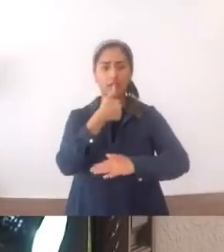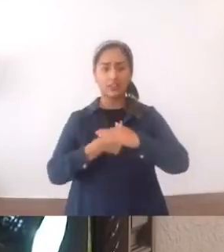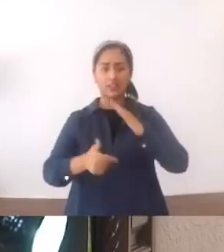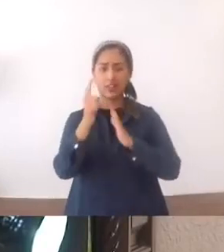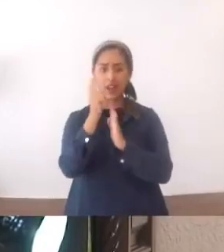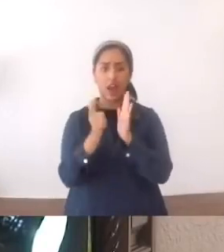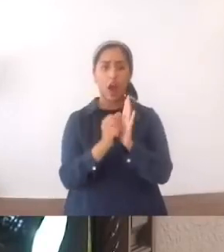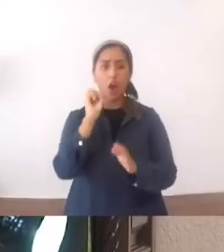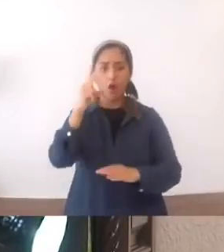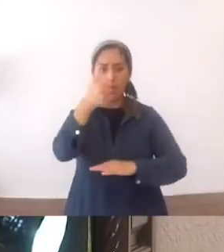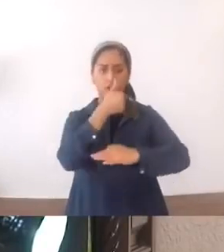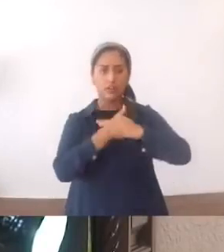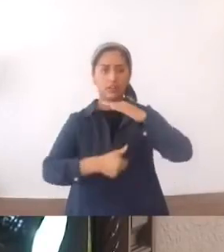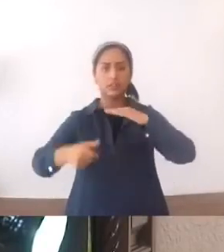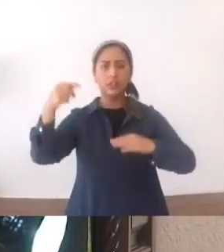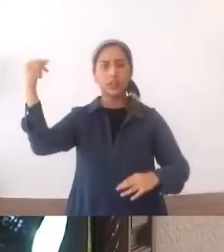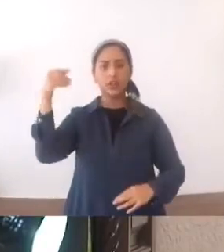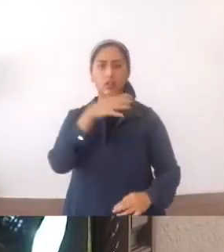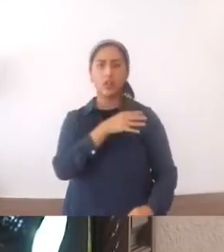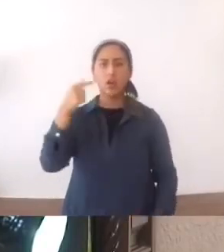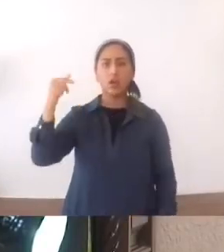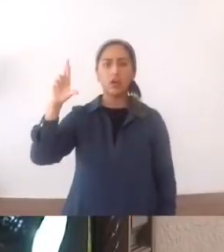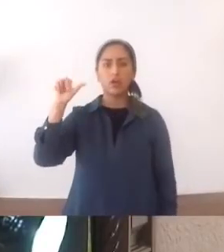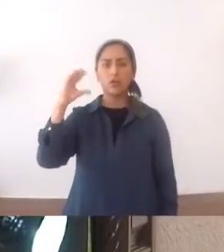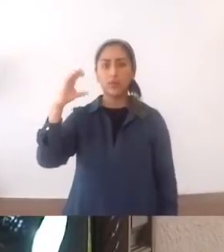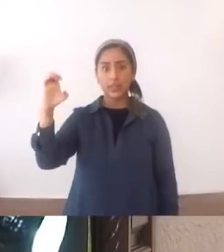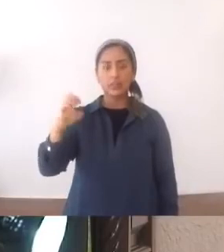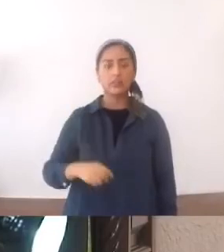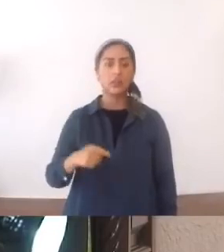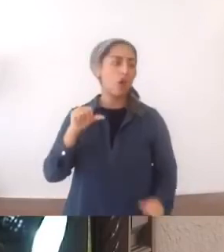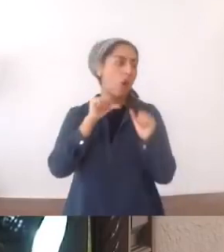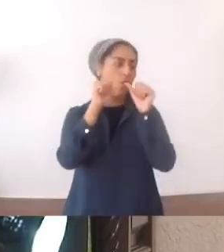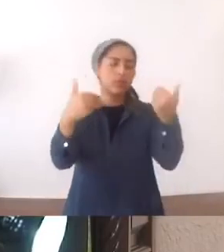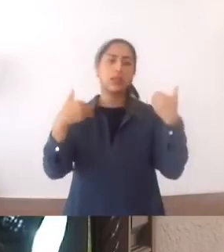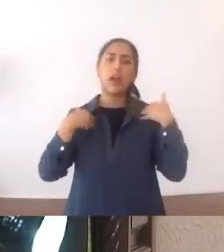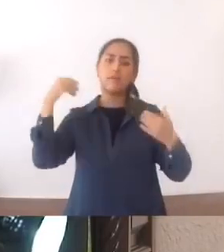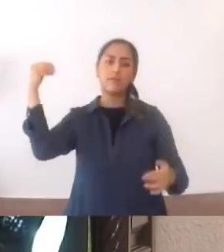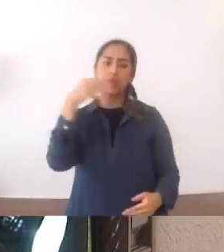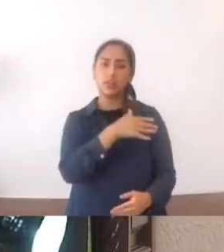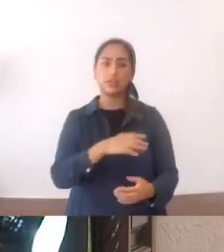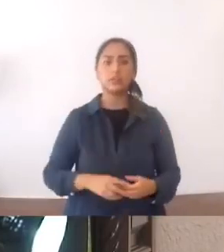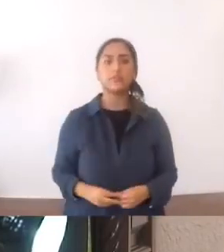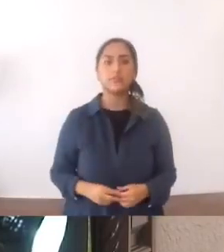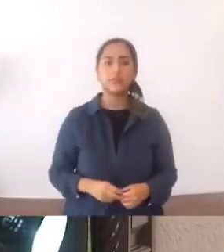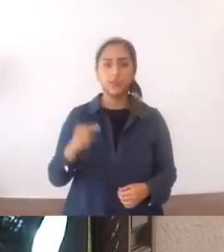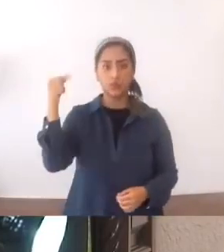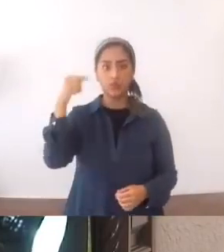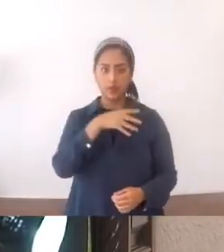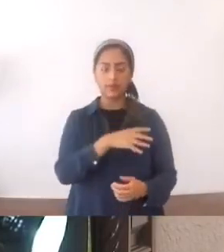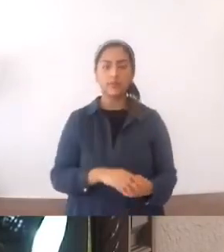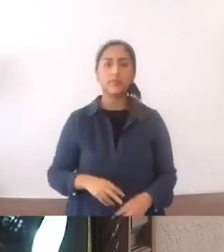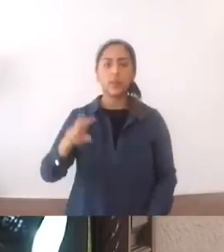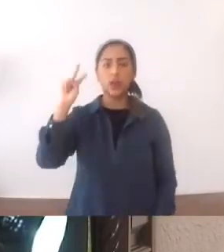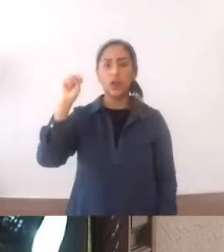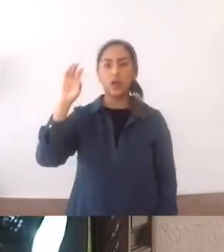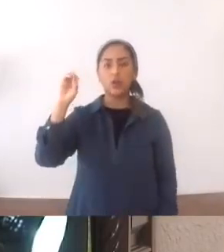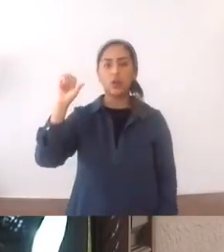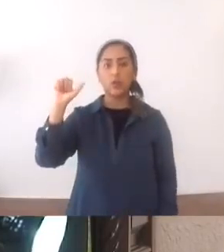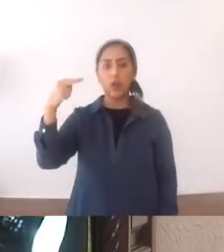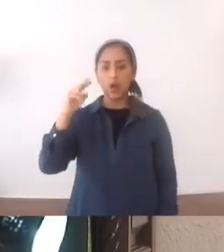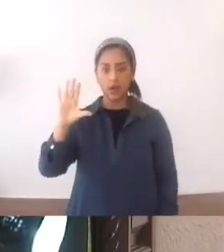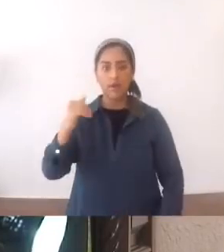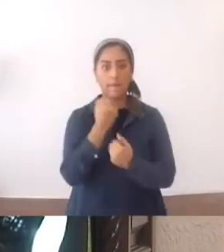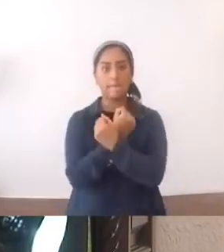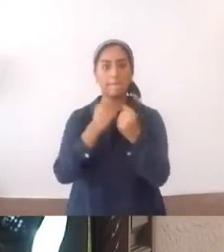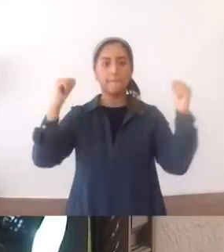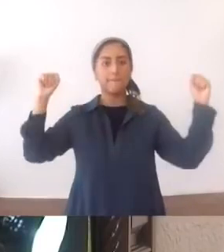When it says, ¿estamos bajo la ley o bajo la gracia? are we under the law or under the grace? Gracia siempre ha existido. Grace has always existed.